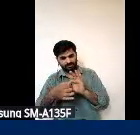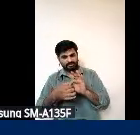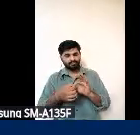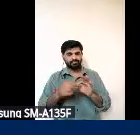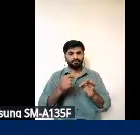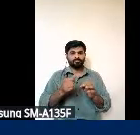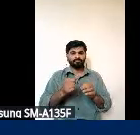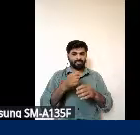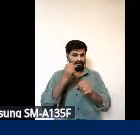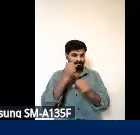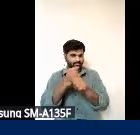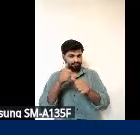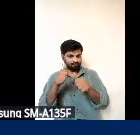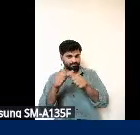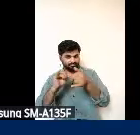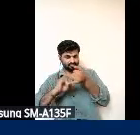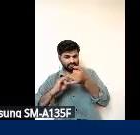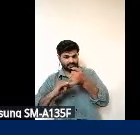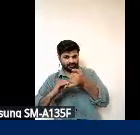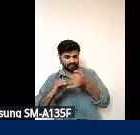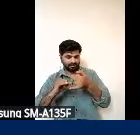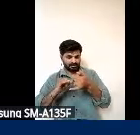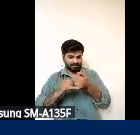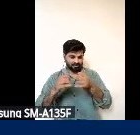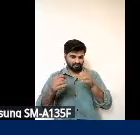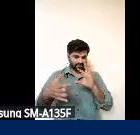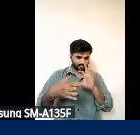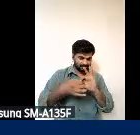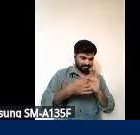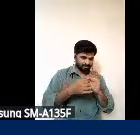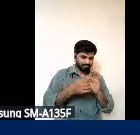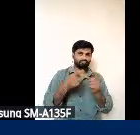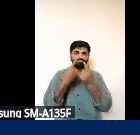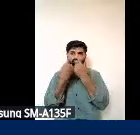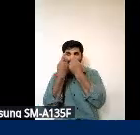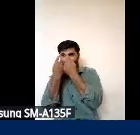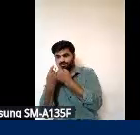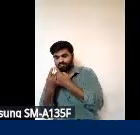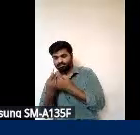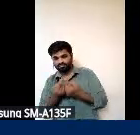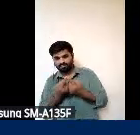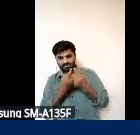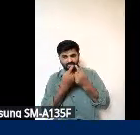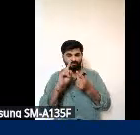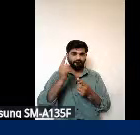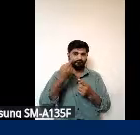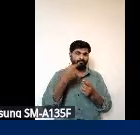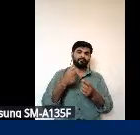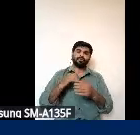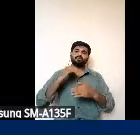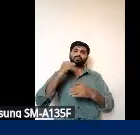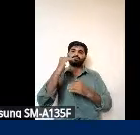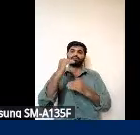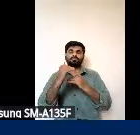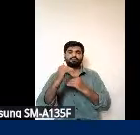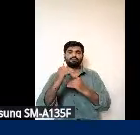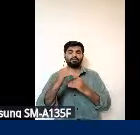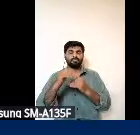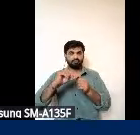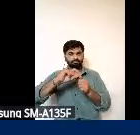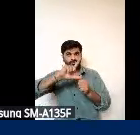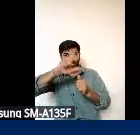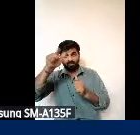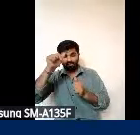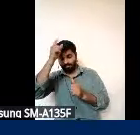of queries fall under household survey, which is the first stage. So all household pan India